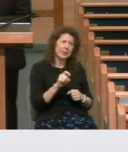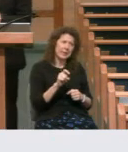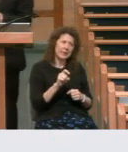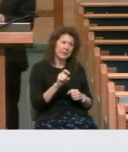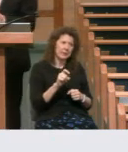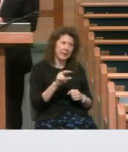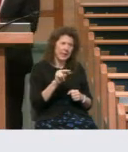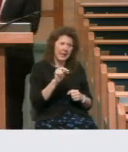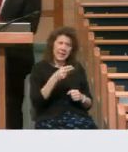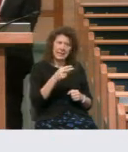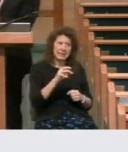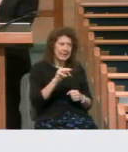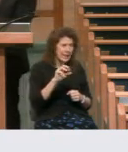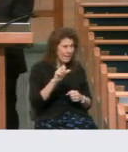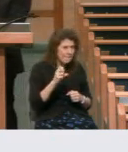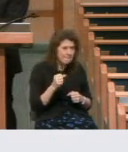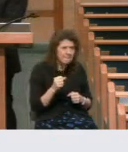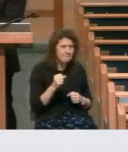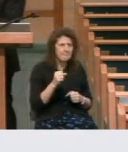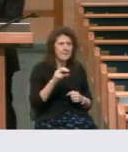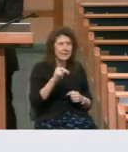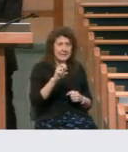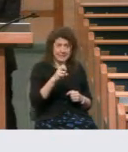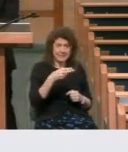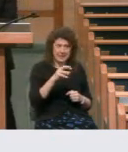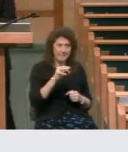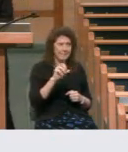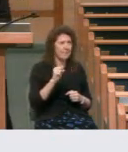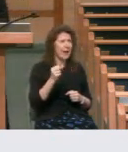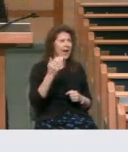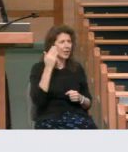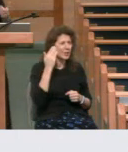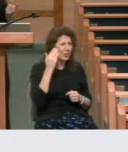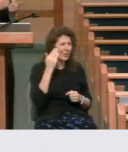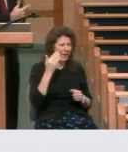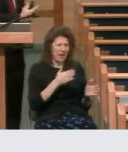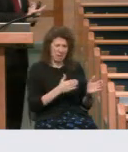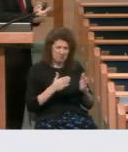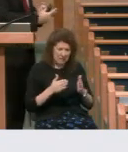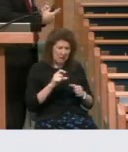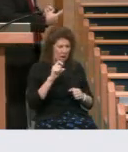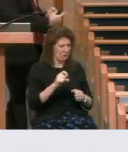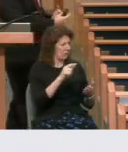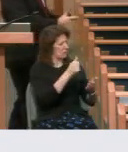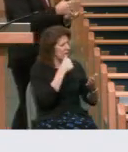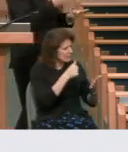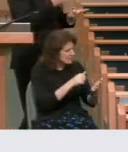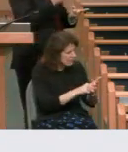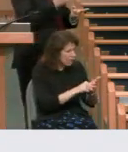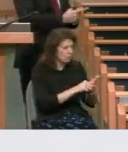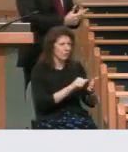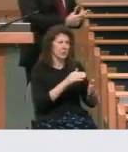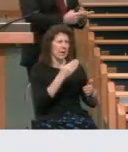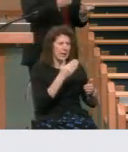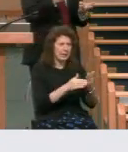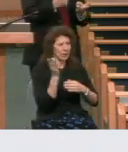I'll have to check on that? What? No, he had a plan. He said, I need these letters written so I can cut your trees down. I need